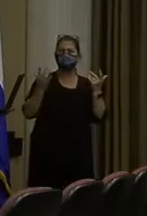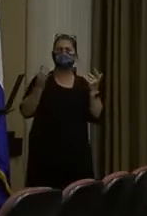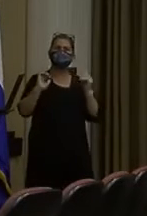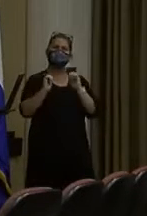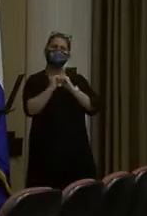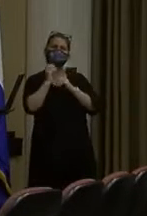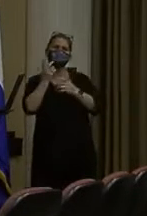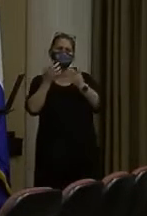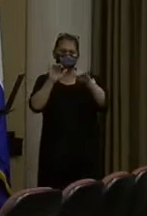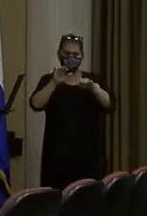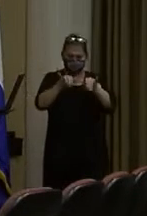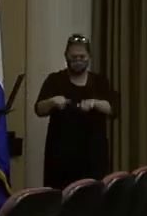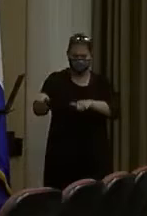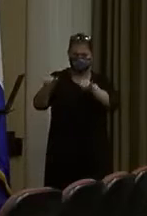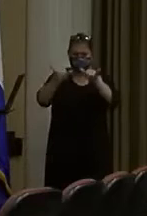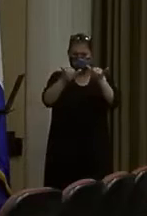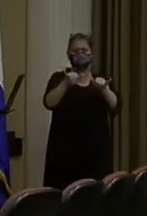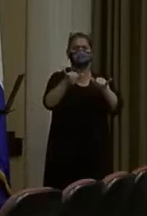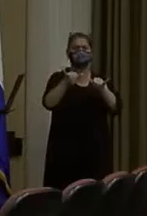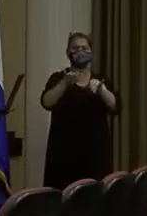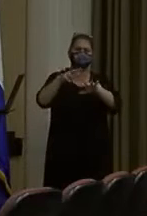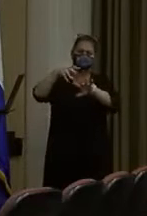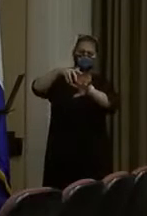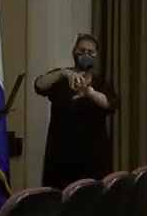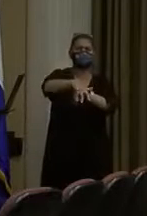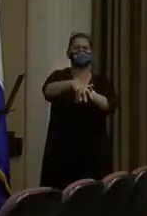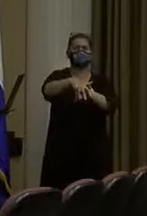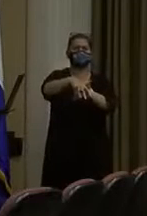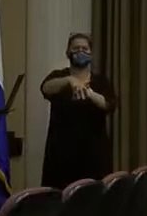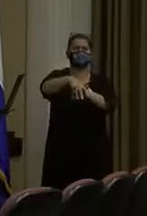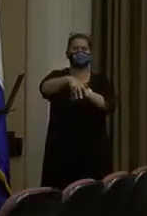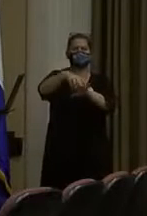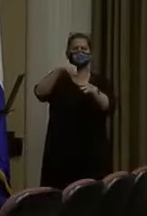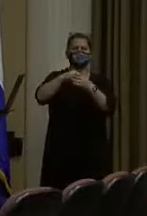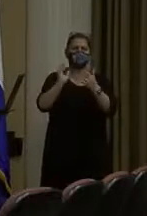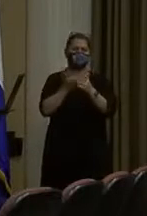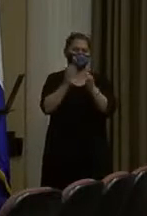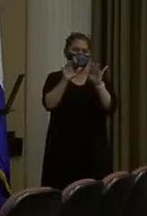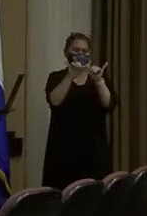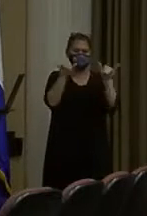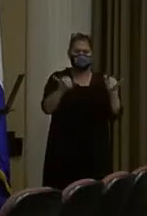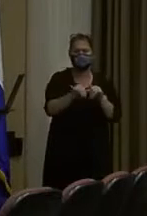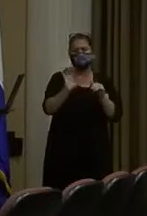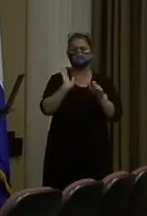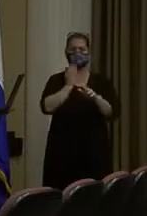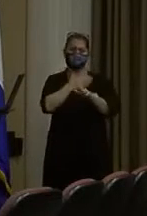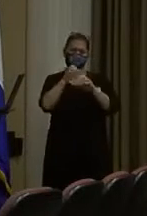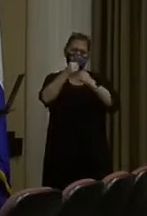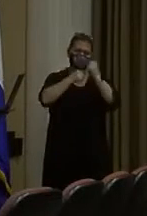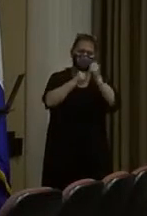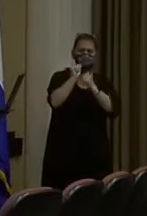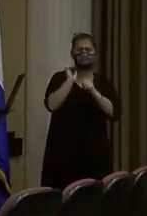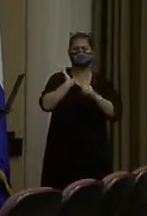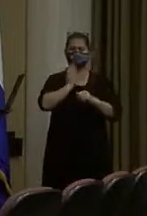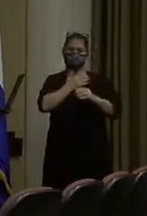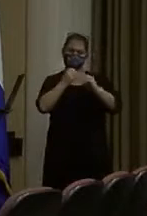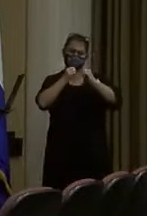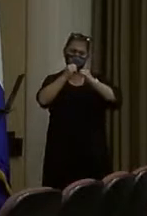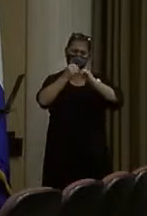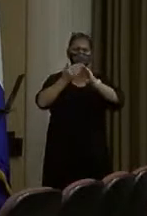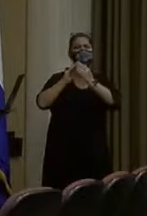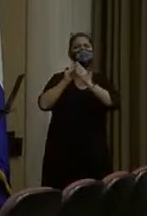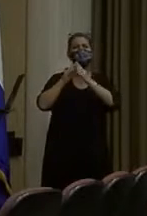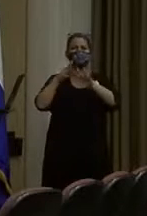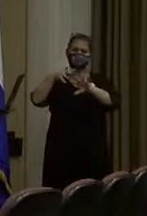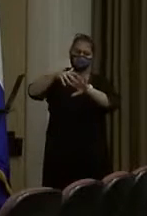were concretized in our structures, our systems, and communities over time, and address the